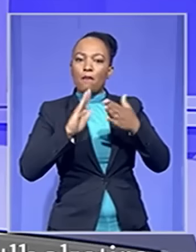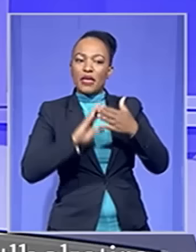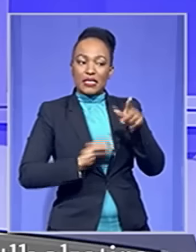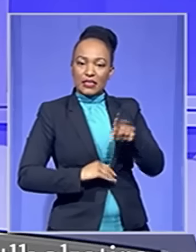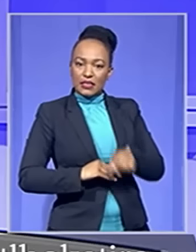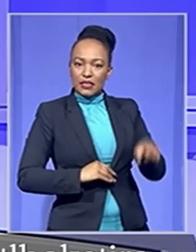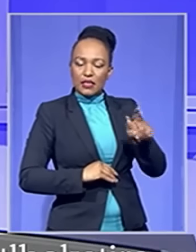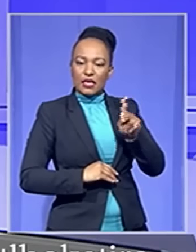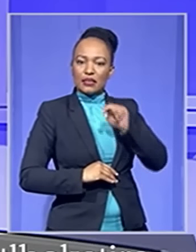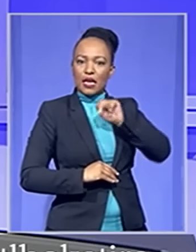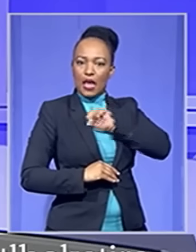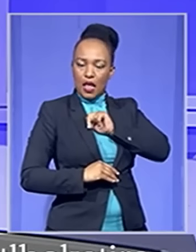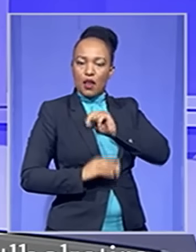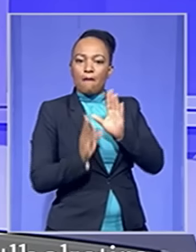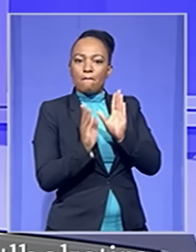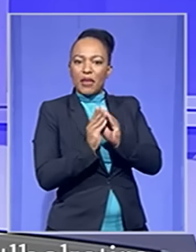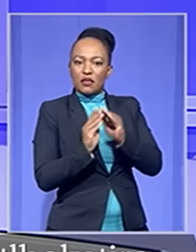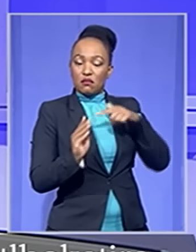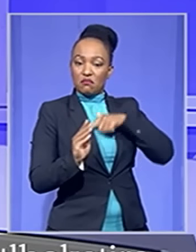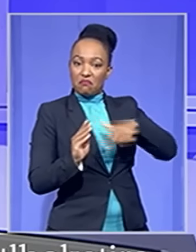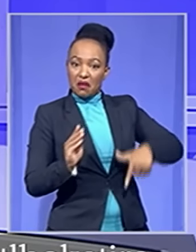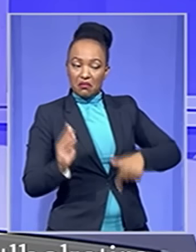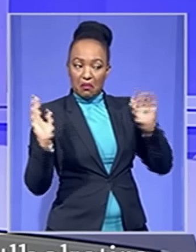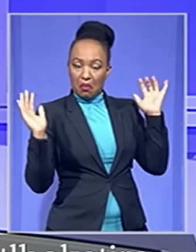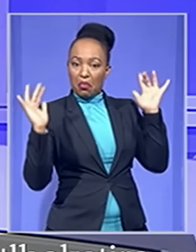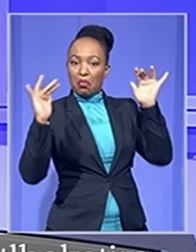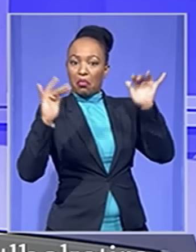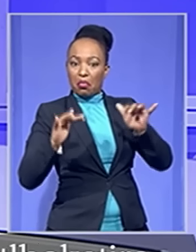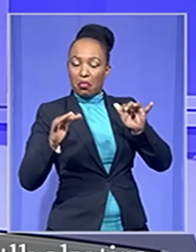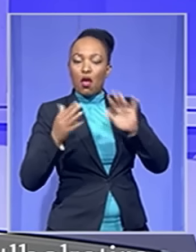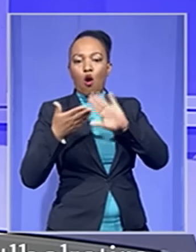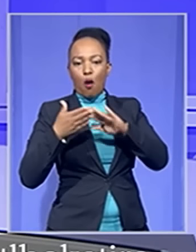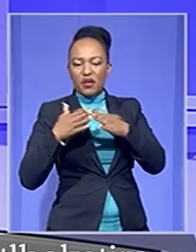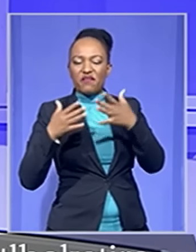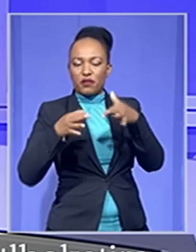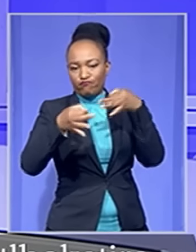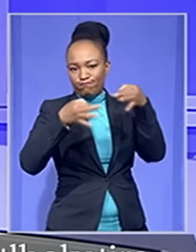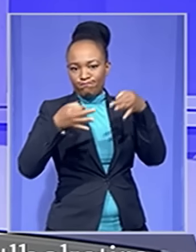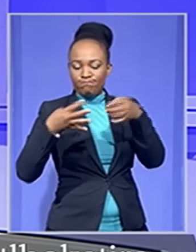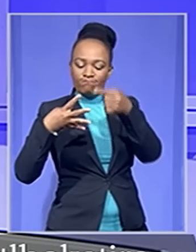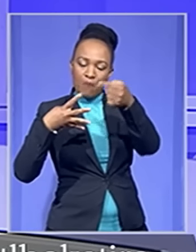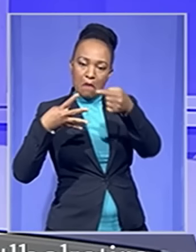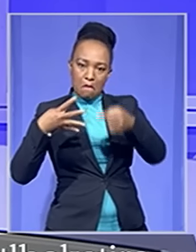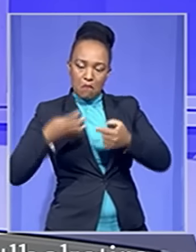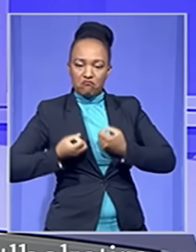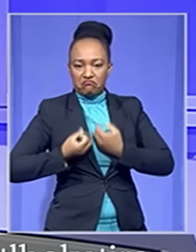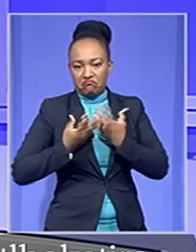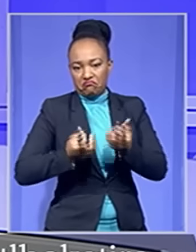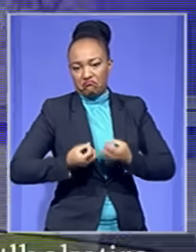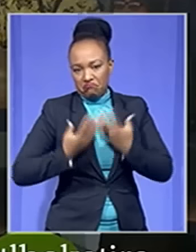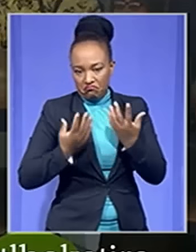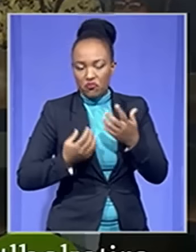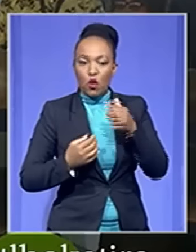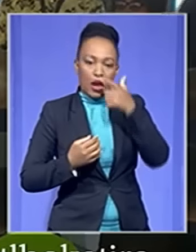ka nako ya Imbizo e e neng e eteletswe pele ke moporesidente Ramaphosa kwa KwaZulu-Natal.